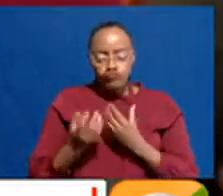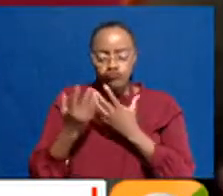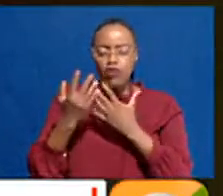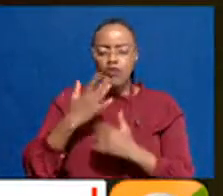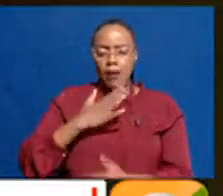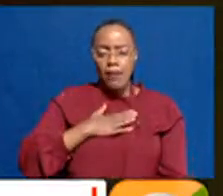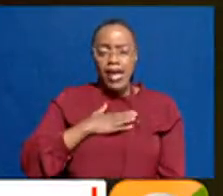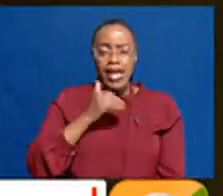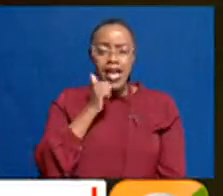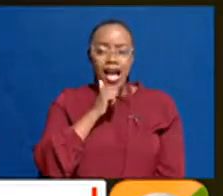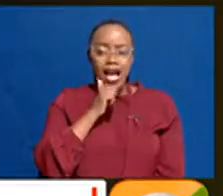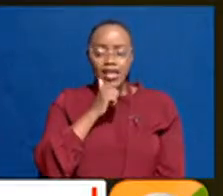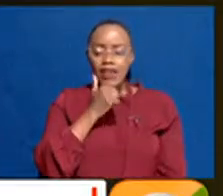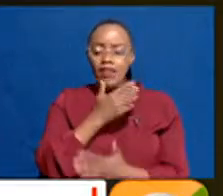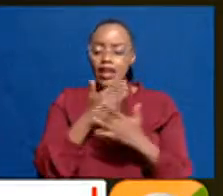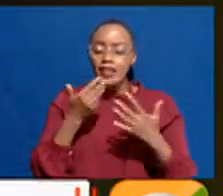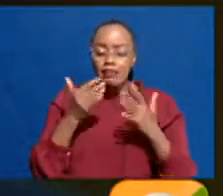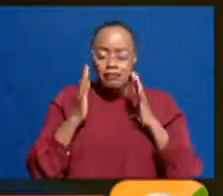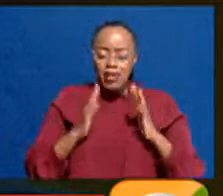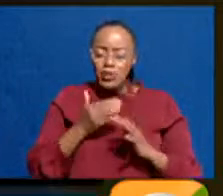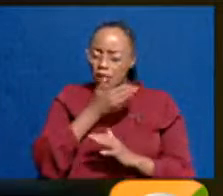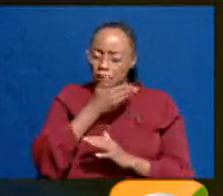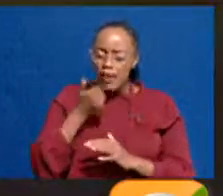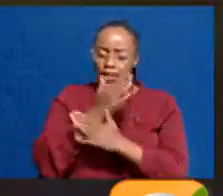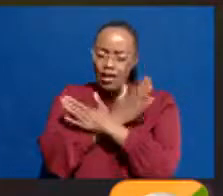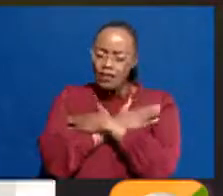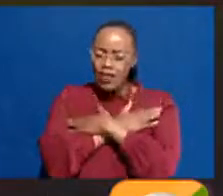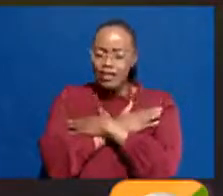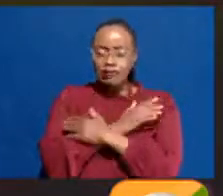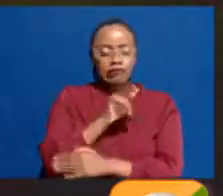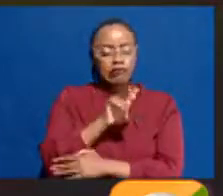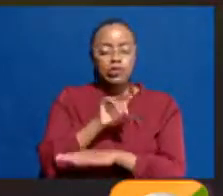because nobody was a better friend than she was.